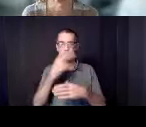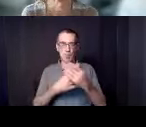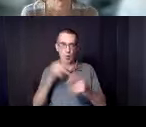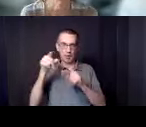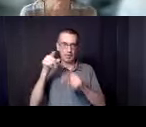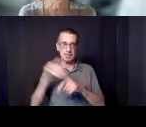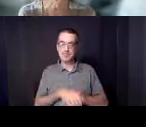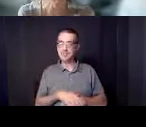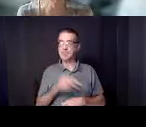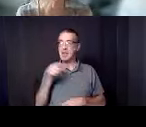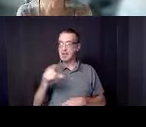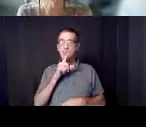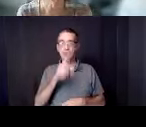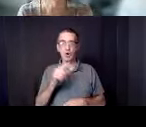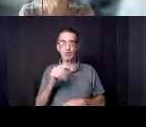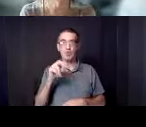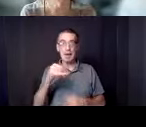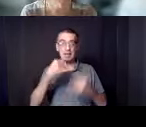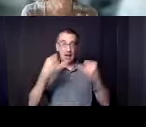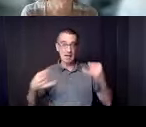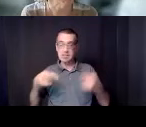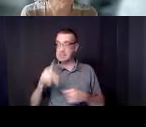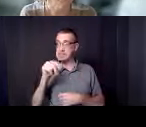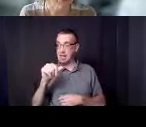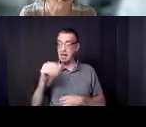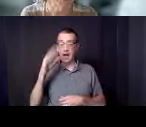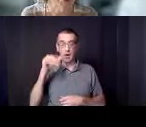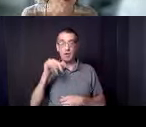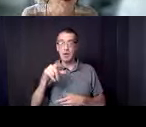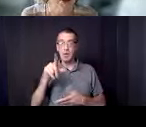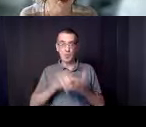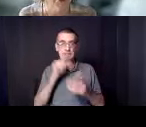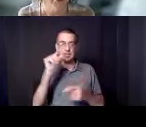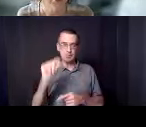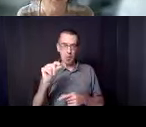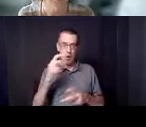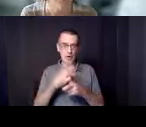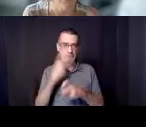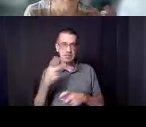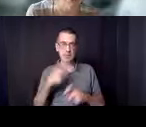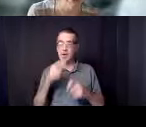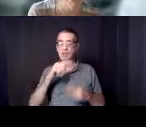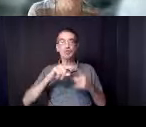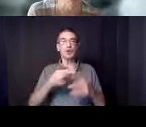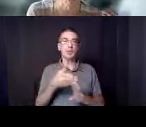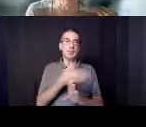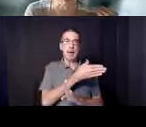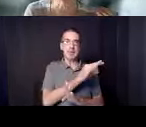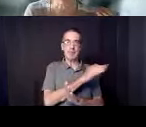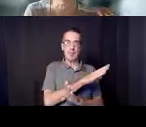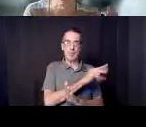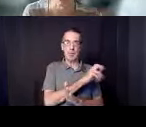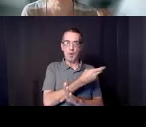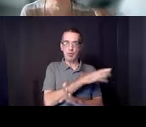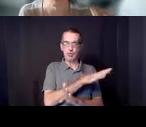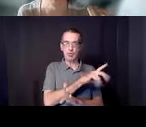those. And so these are trend lines, and this data, I know that the print is small, but the trend line that you're seeing started back in February,